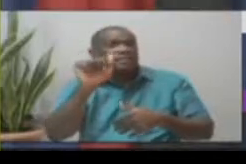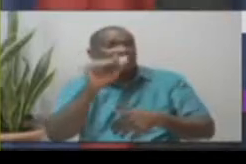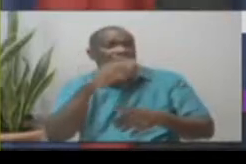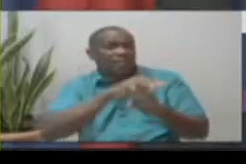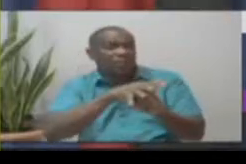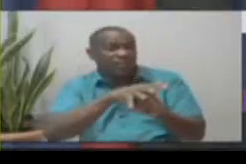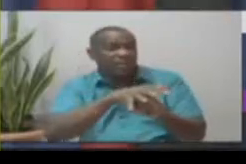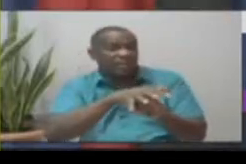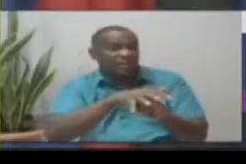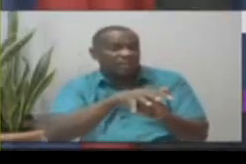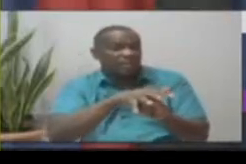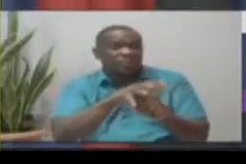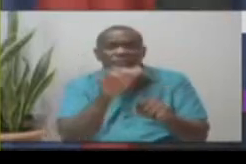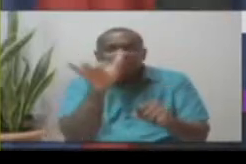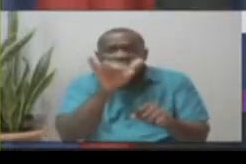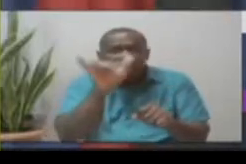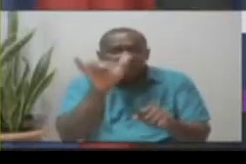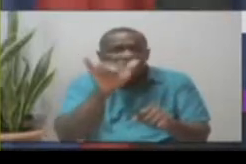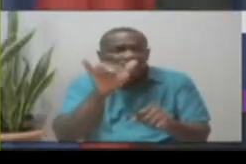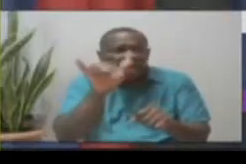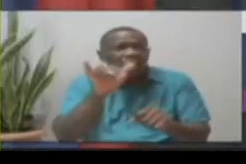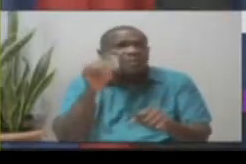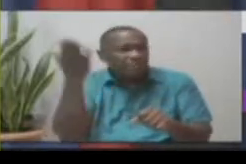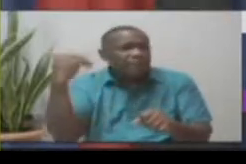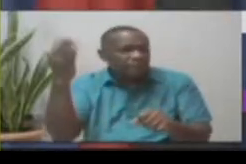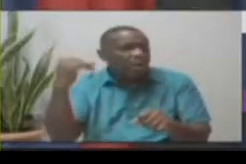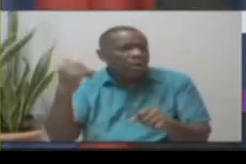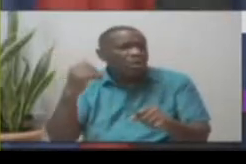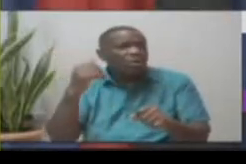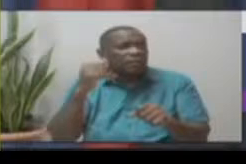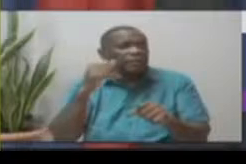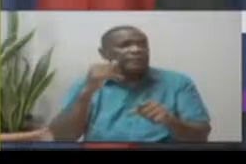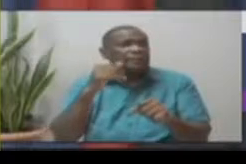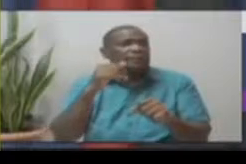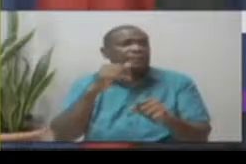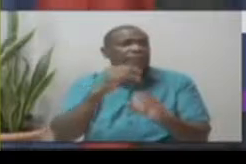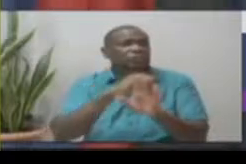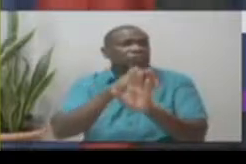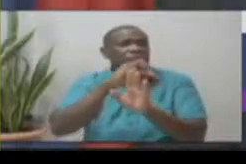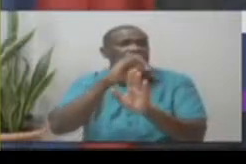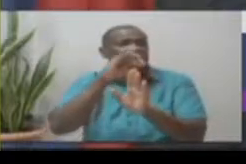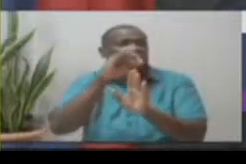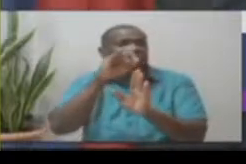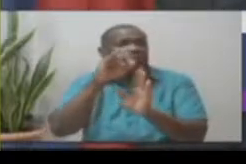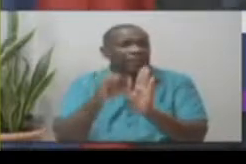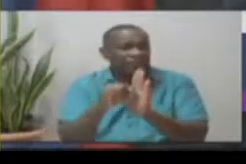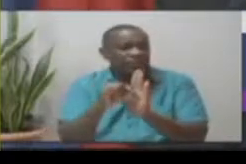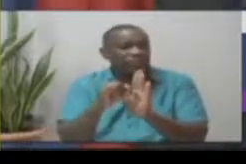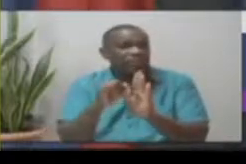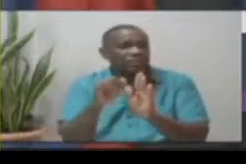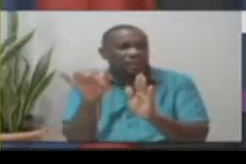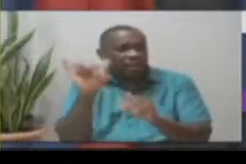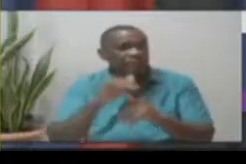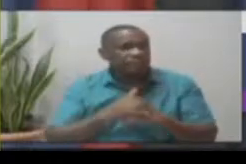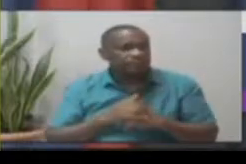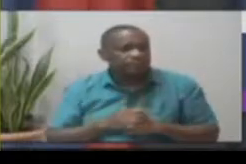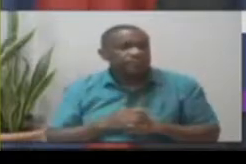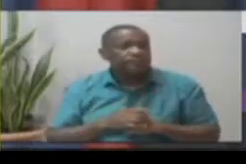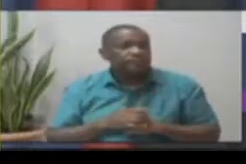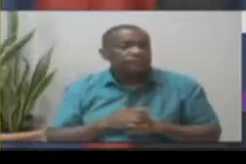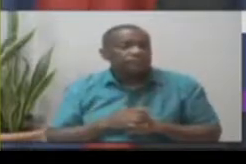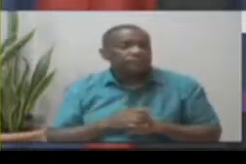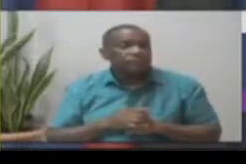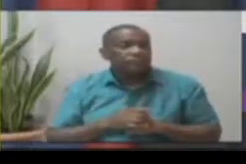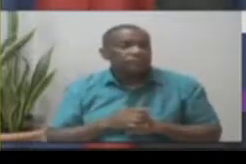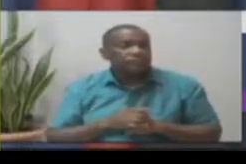in the beginning, the first variant, with the first microbe, because it was that level of a